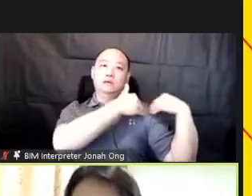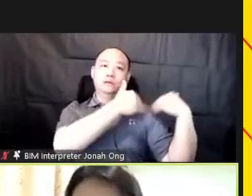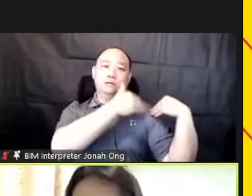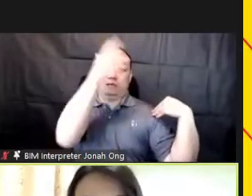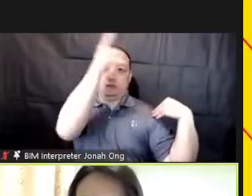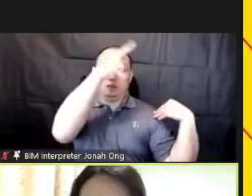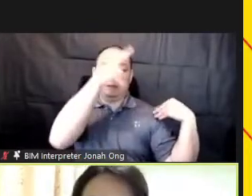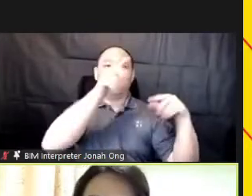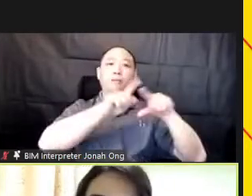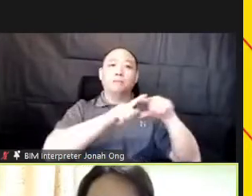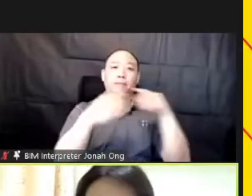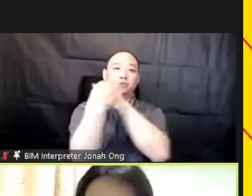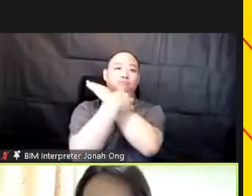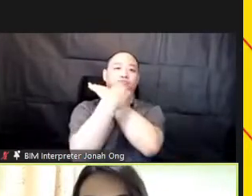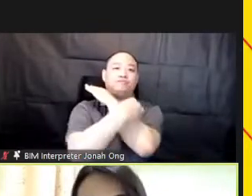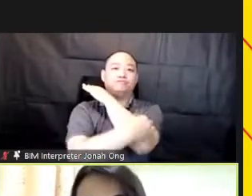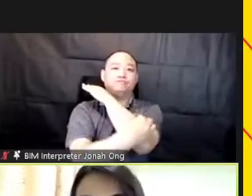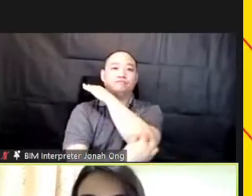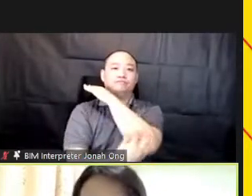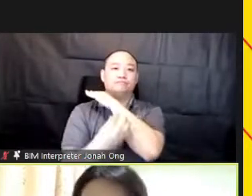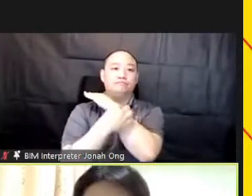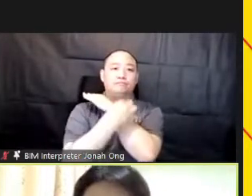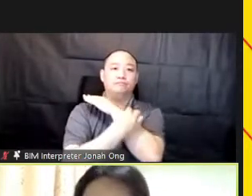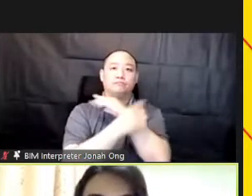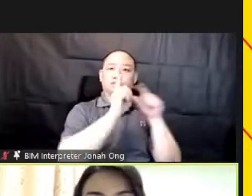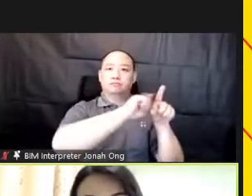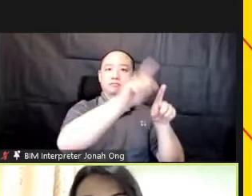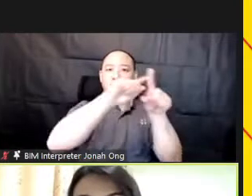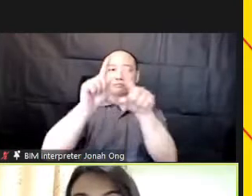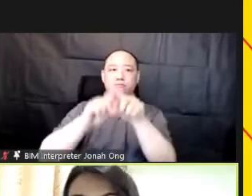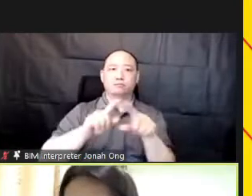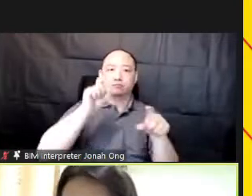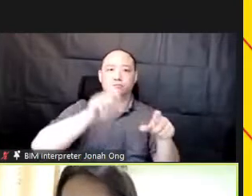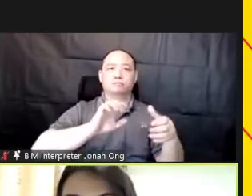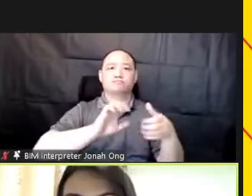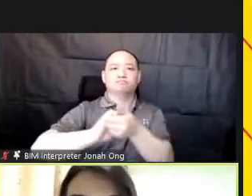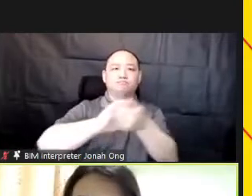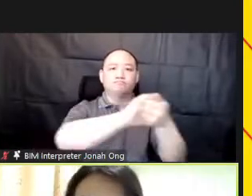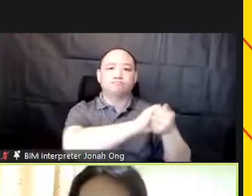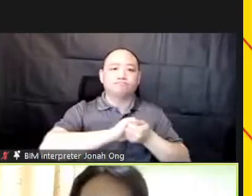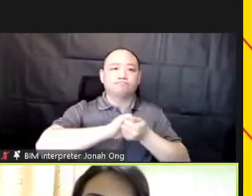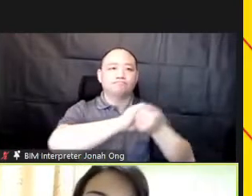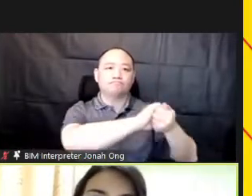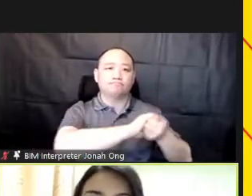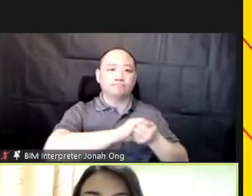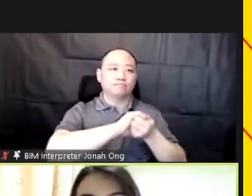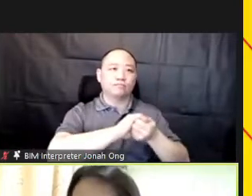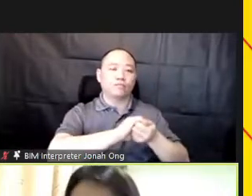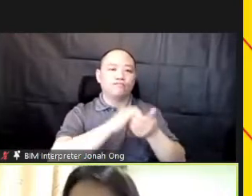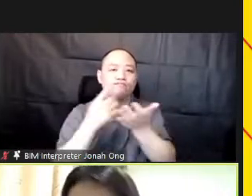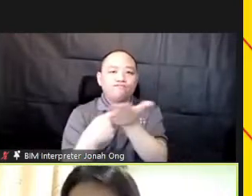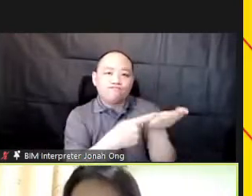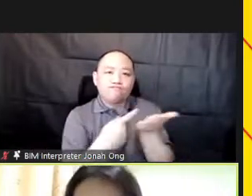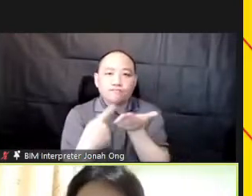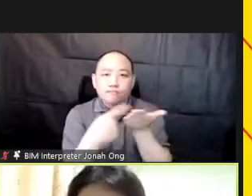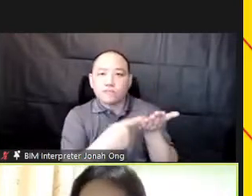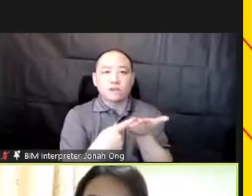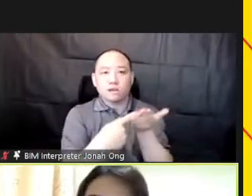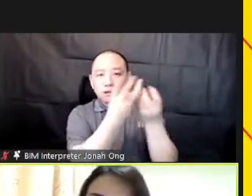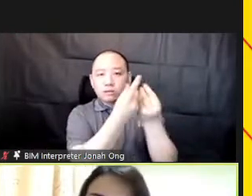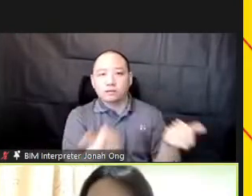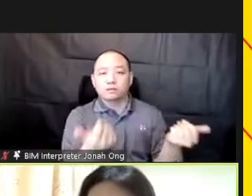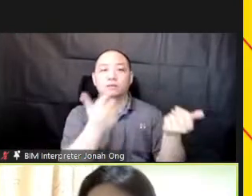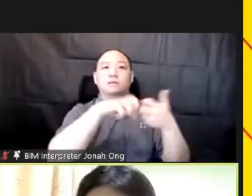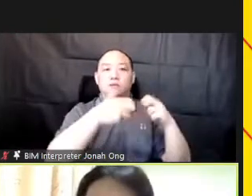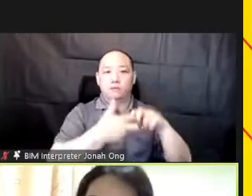and federal territory and education department, they coordinate educational matters in their territory. So at the federal level